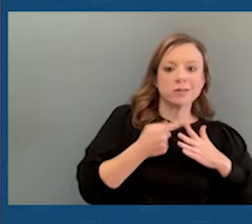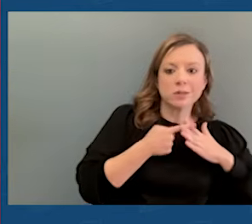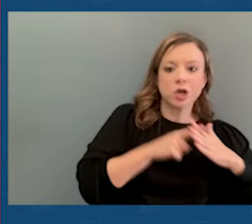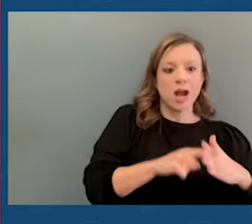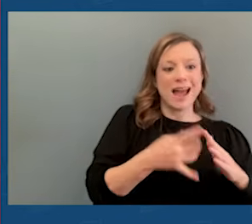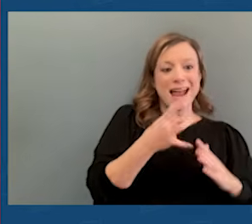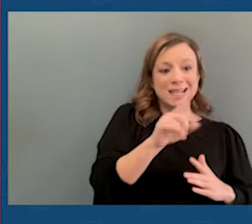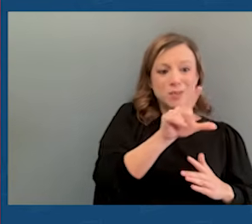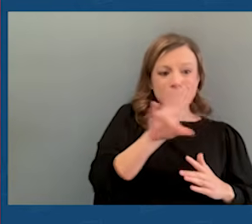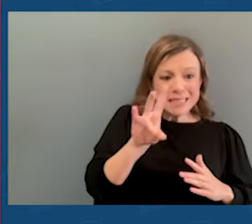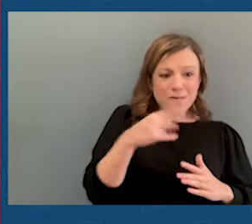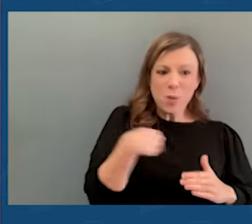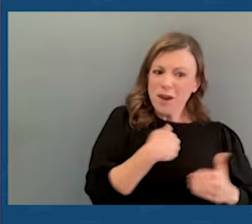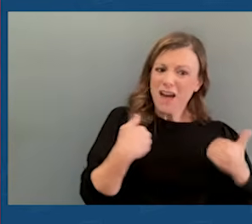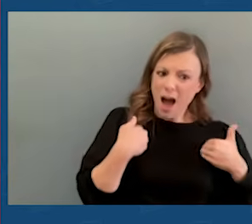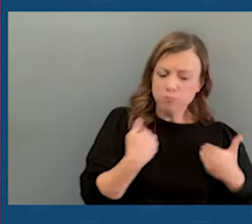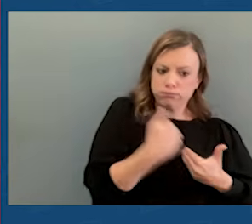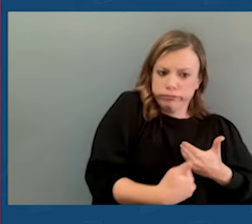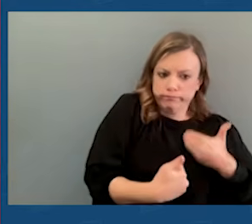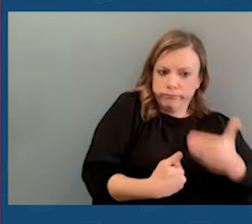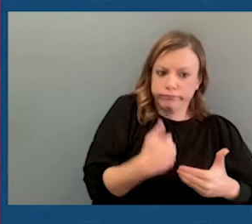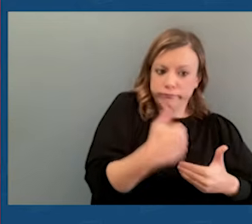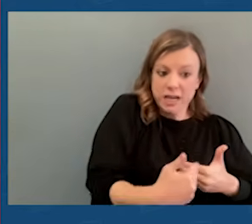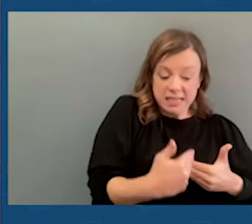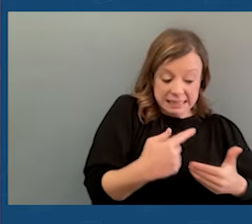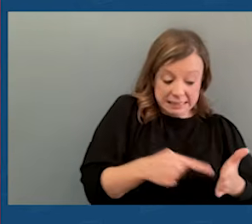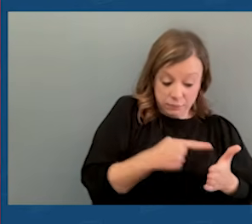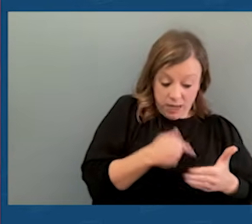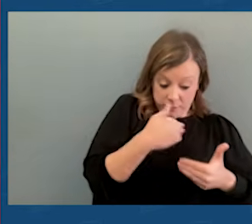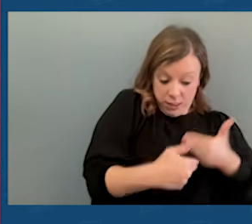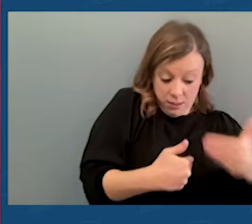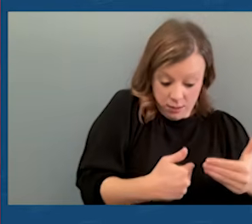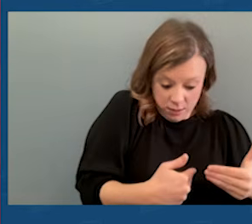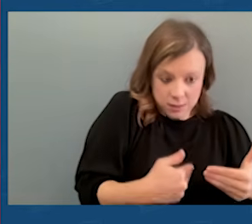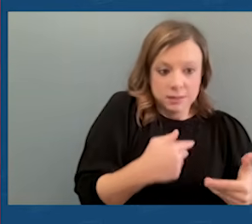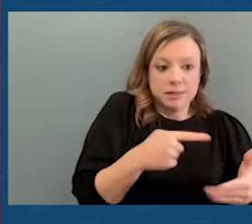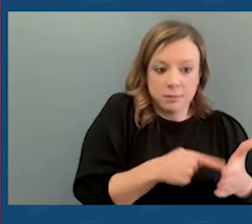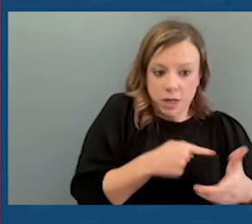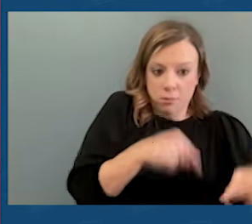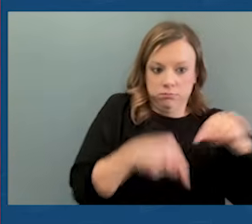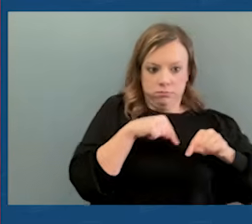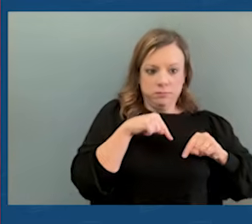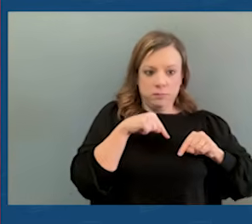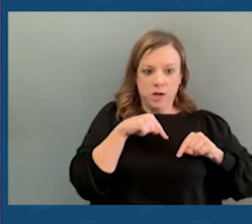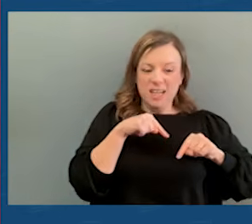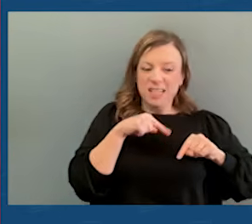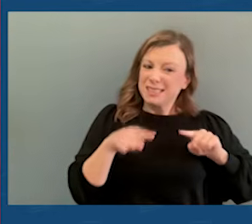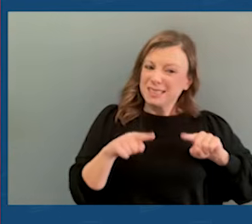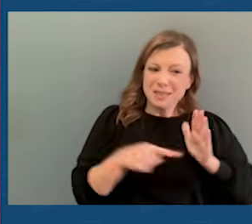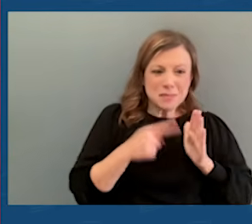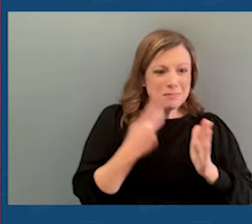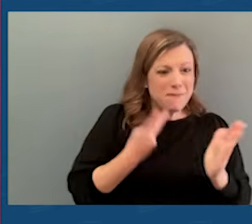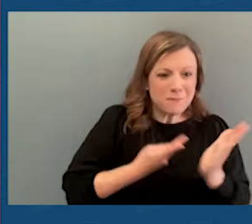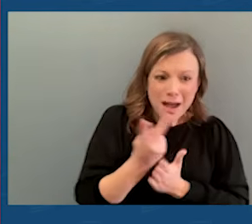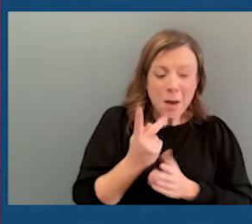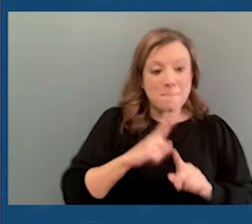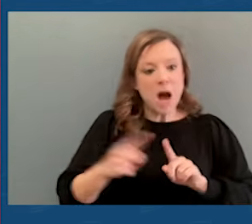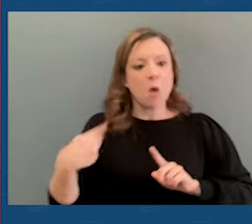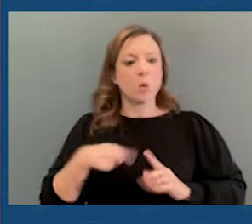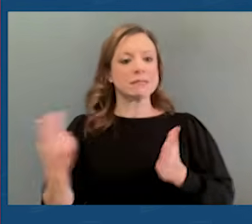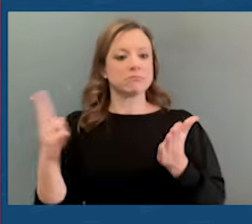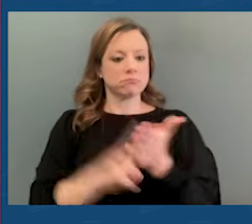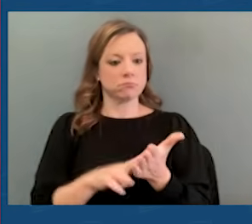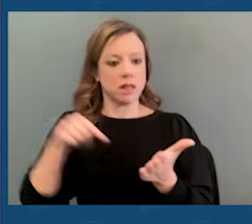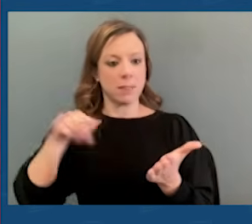a lot of steps along the way, some backwards, some forwards, many profound failures. But by signing this bill today,